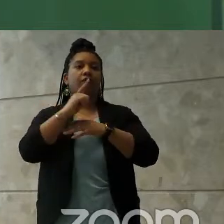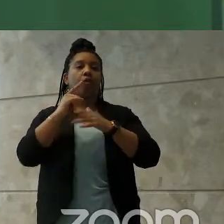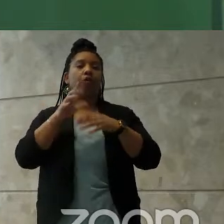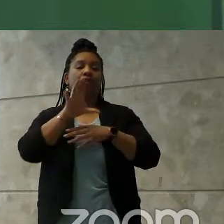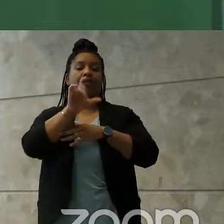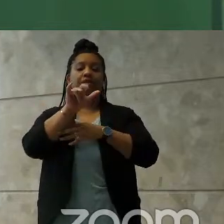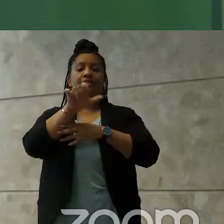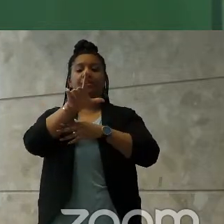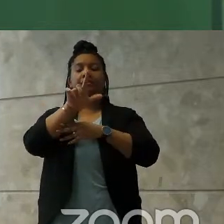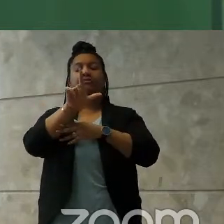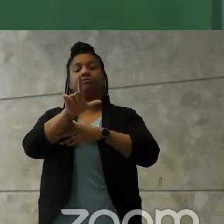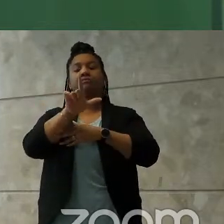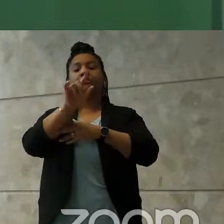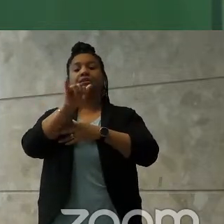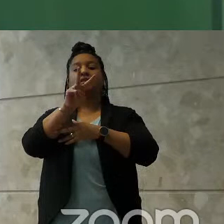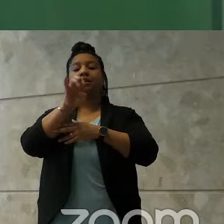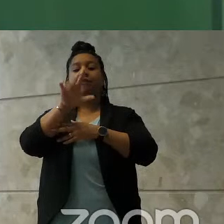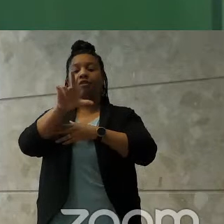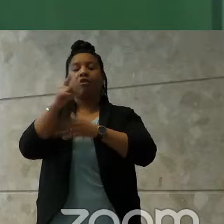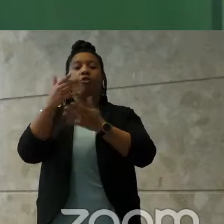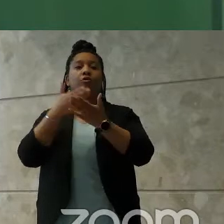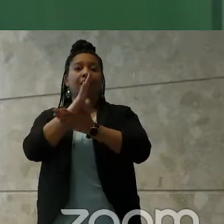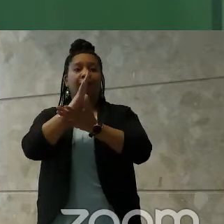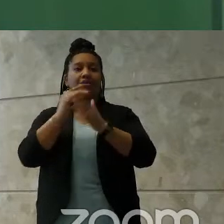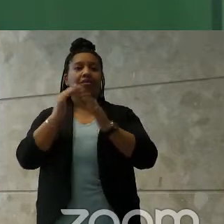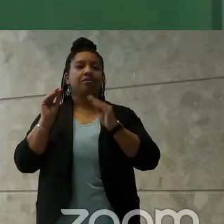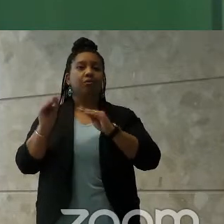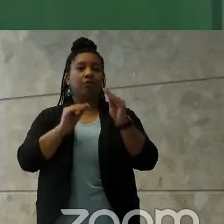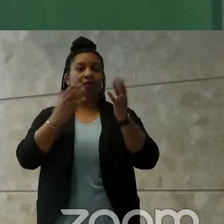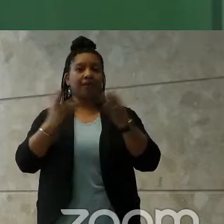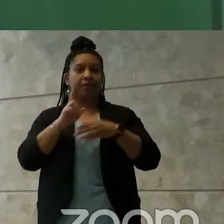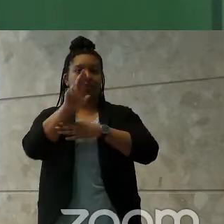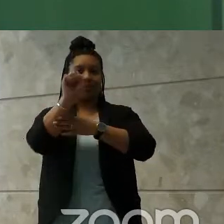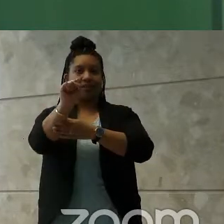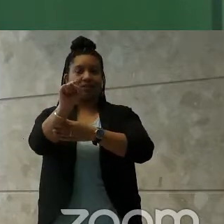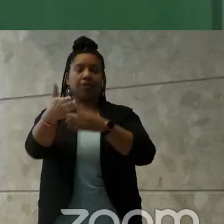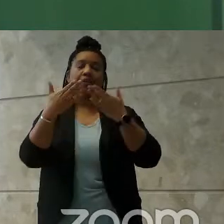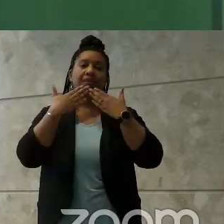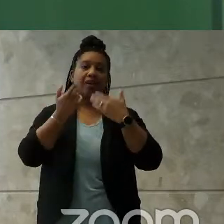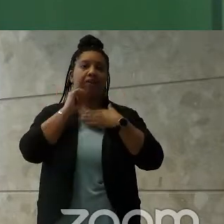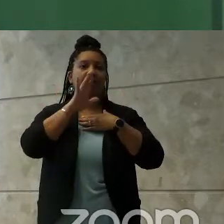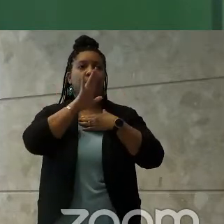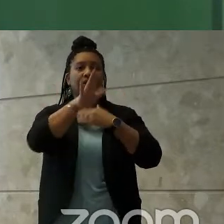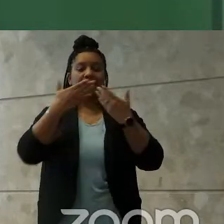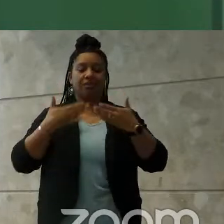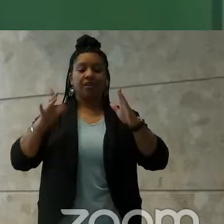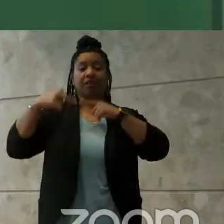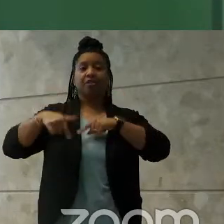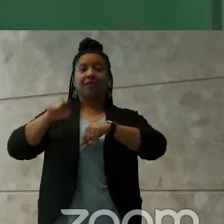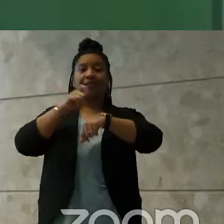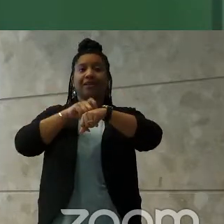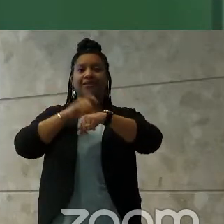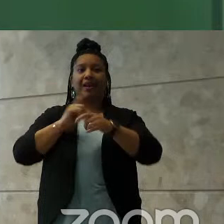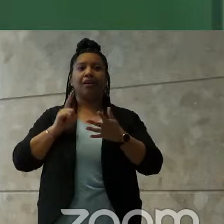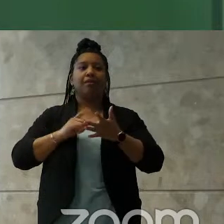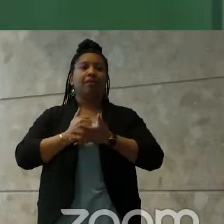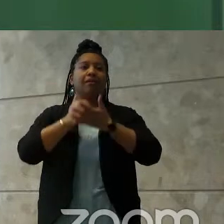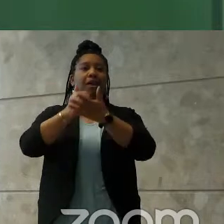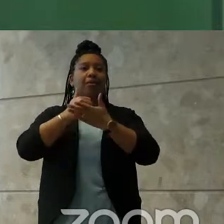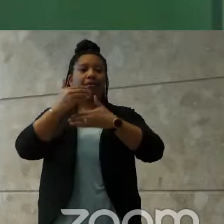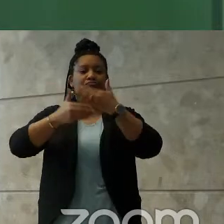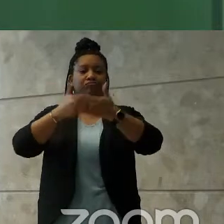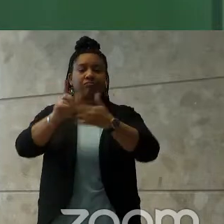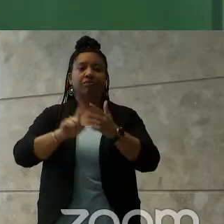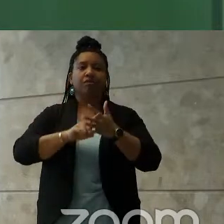United States. We're indebted to Dr. Anderson for his sacrifices during that movement and as a trailblazer in the osteopathic and